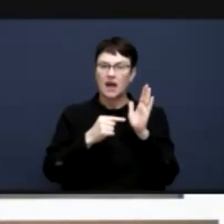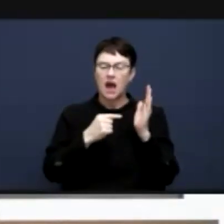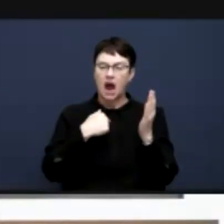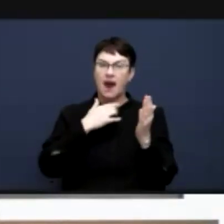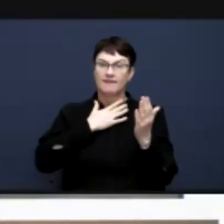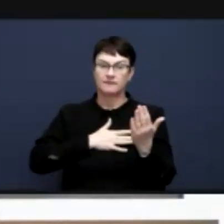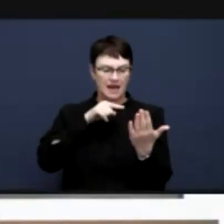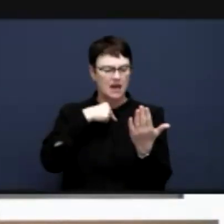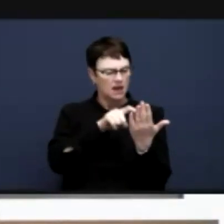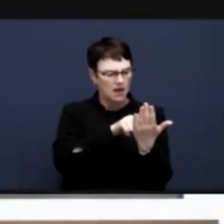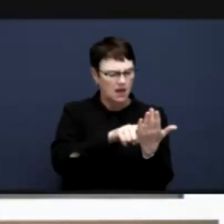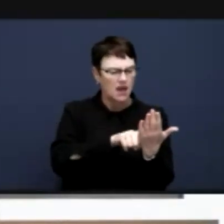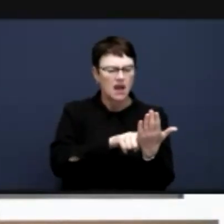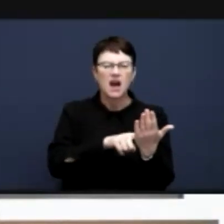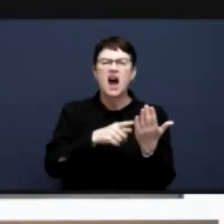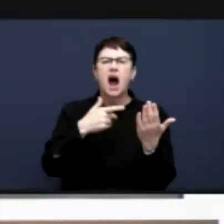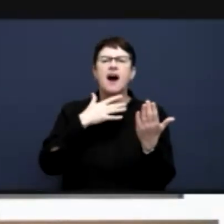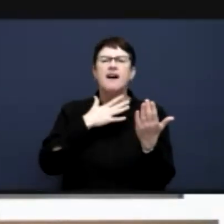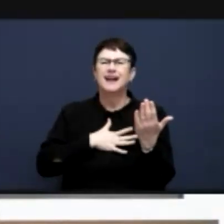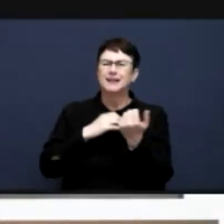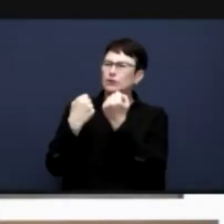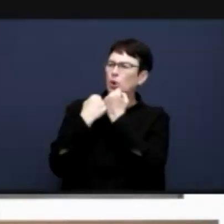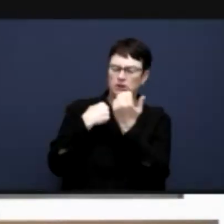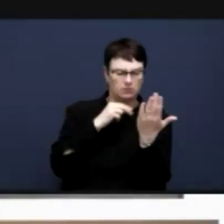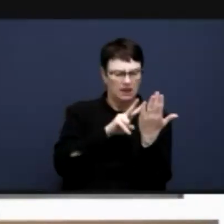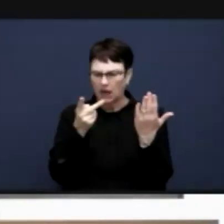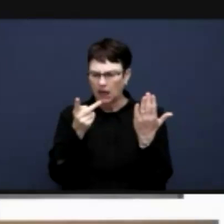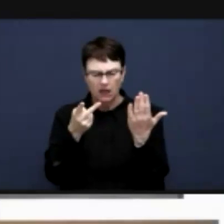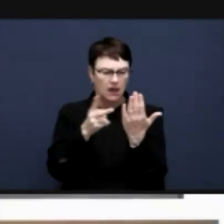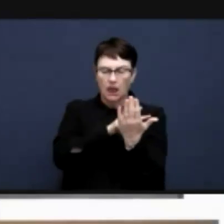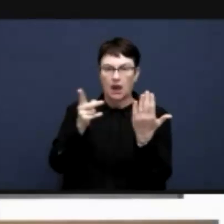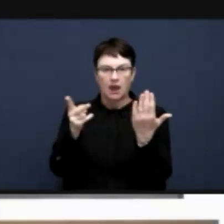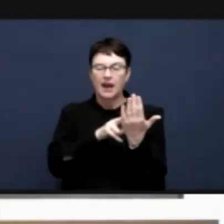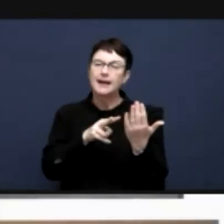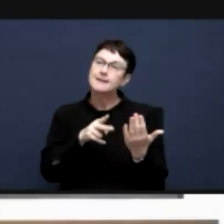So maybe that's why it's not an acceptable way of providing documentation.